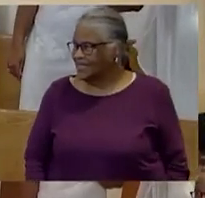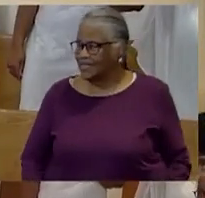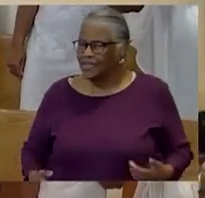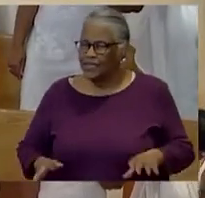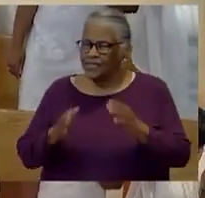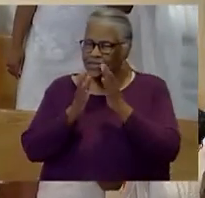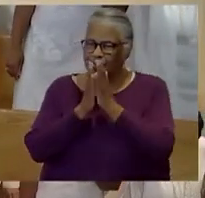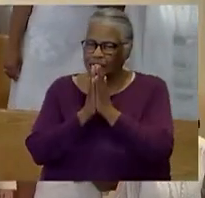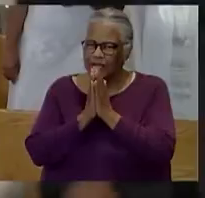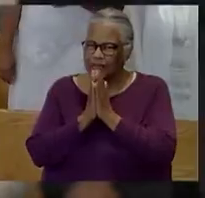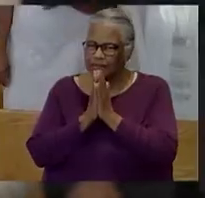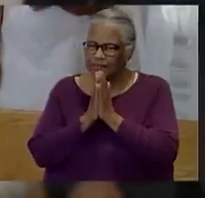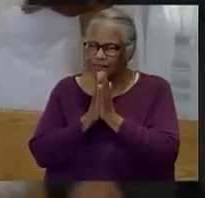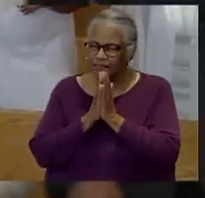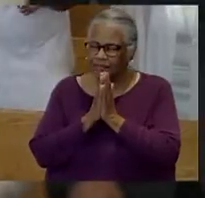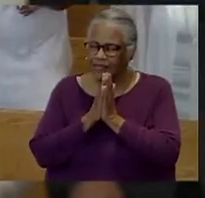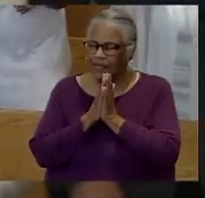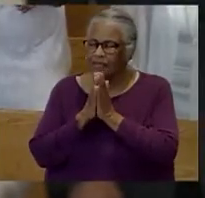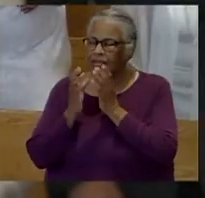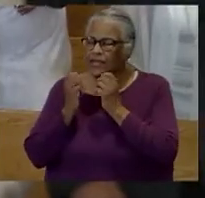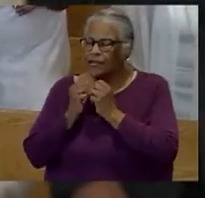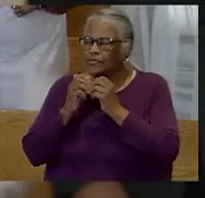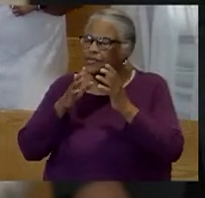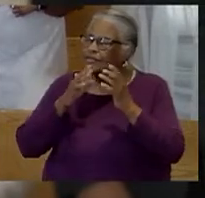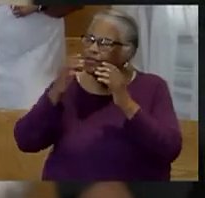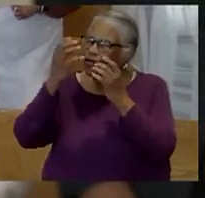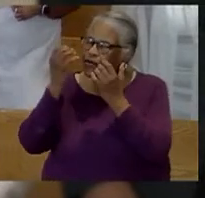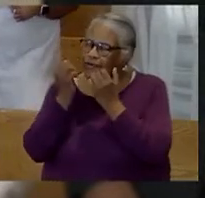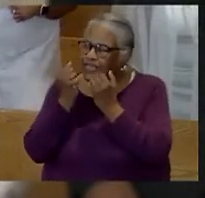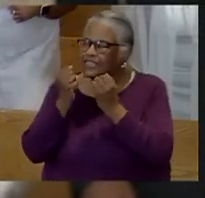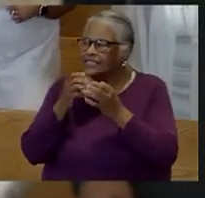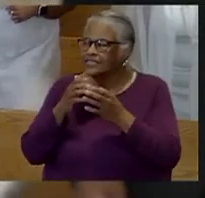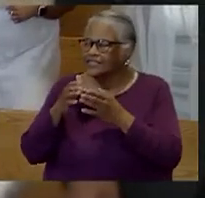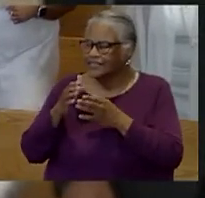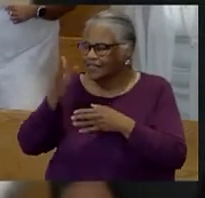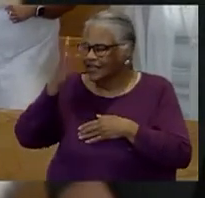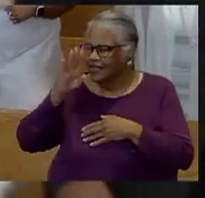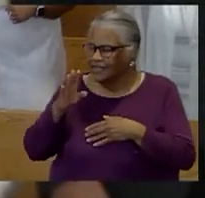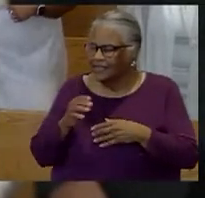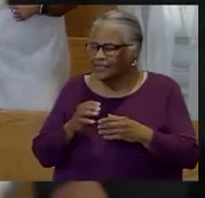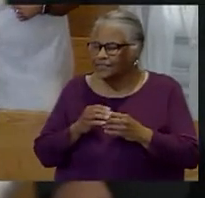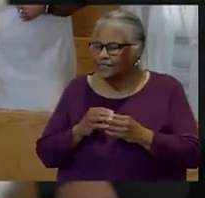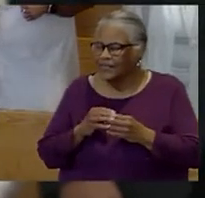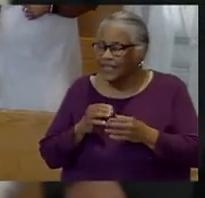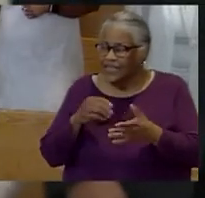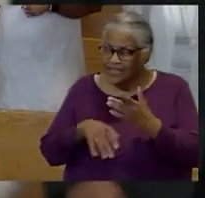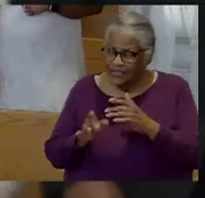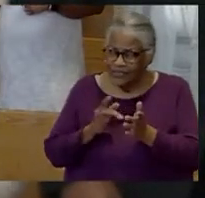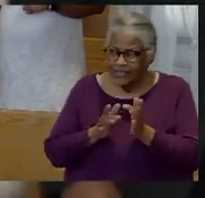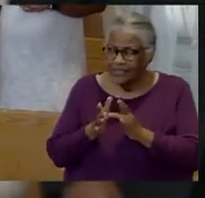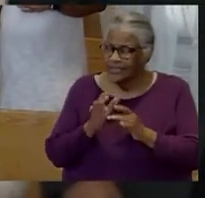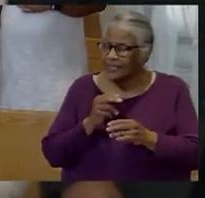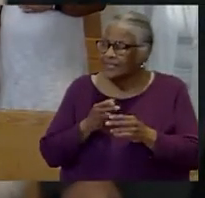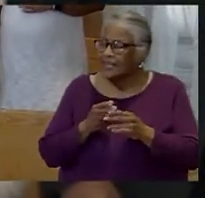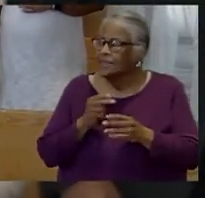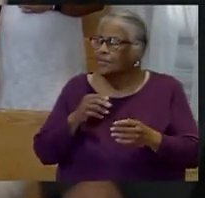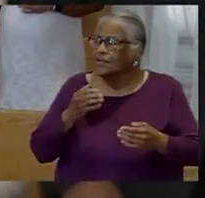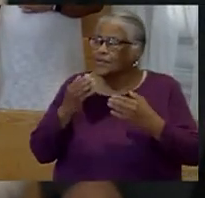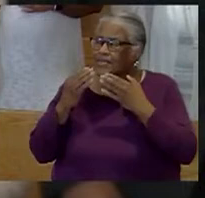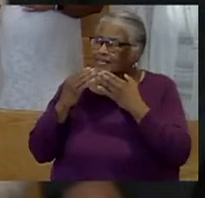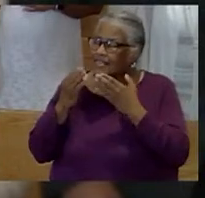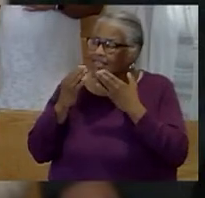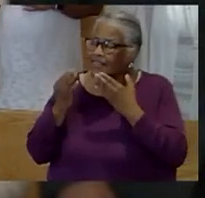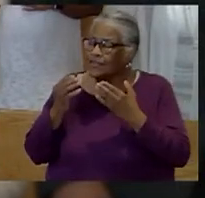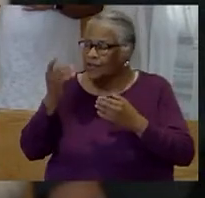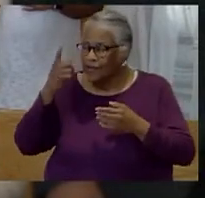Let us pray. Most gracious and almighty God, our heavenly Father, it is in Jesus' name that we thank you, Father God,